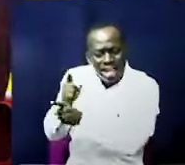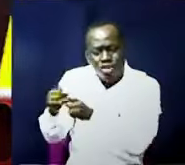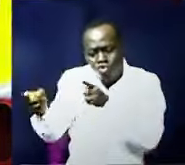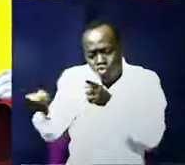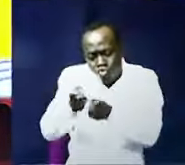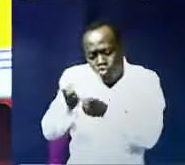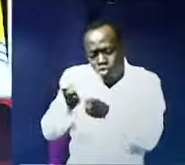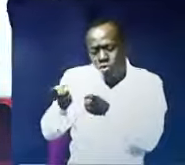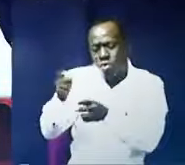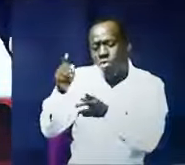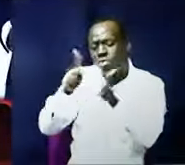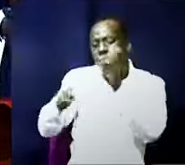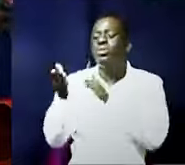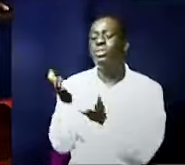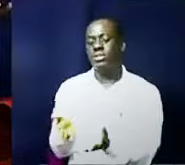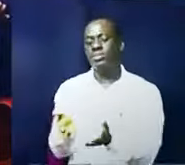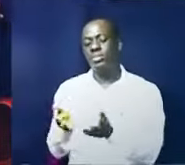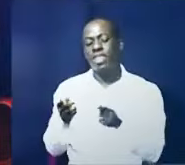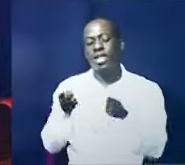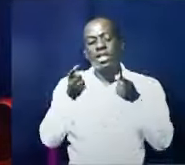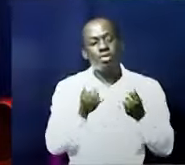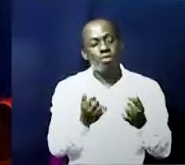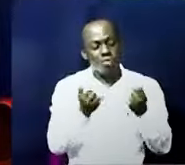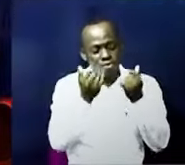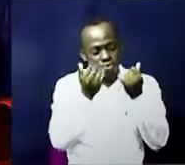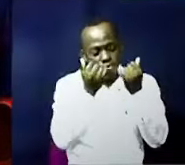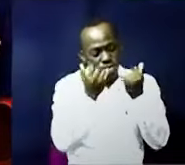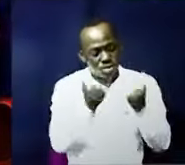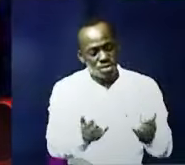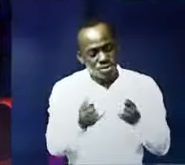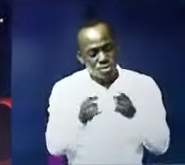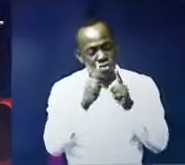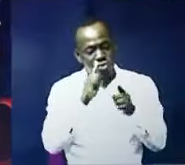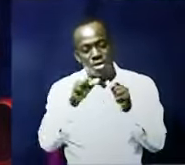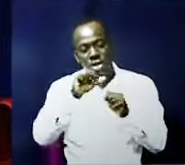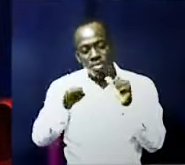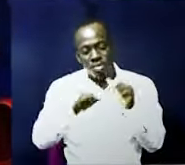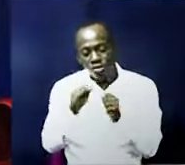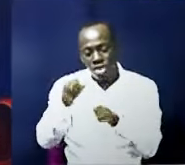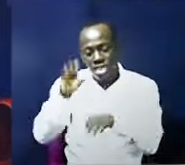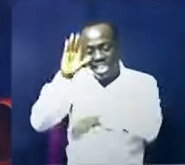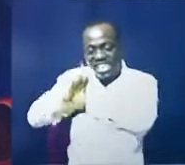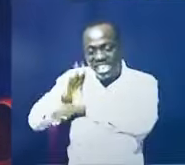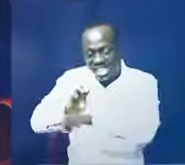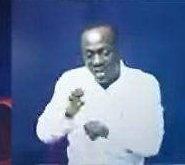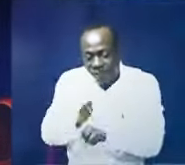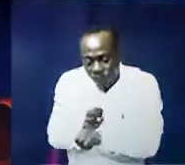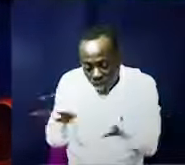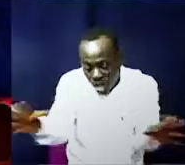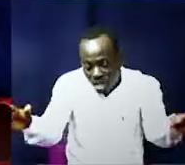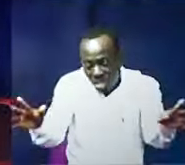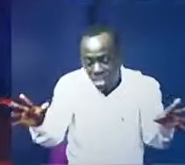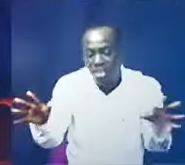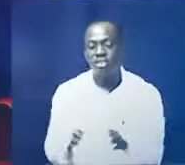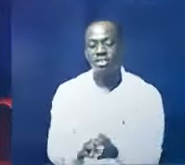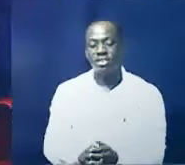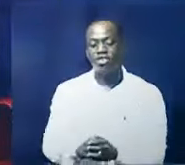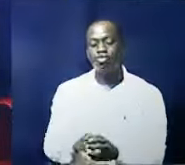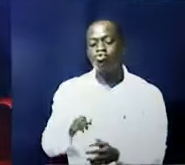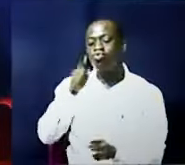are looking at a church that is not an ordinary church. A church that is filled by the power of the Holy